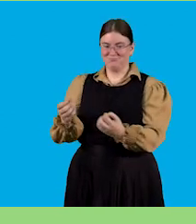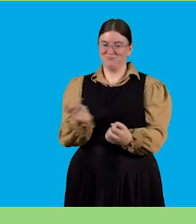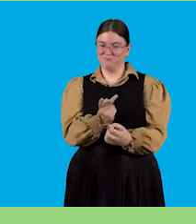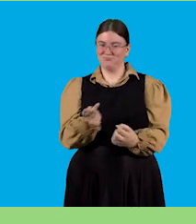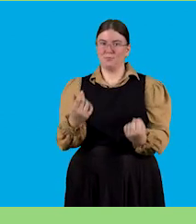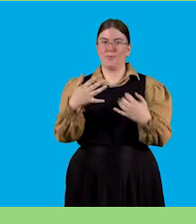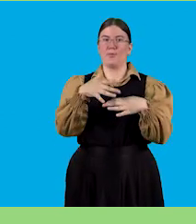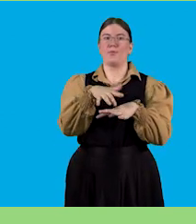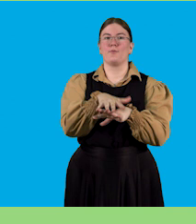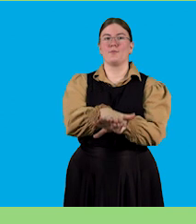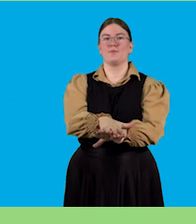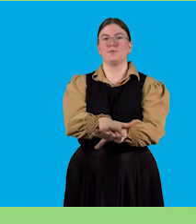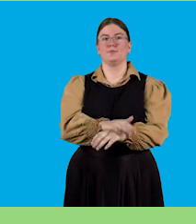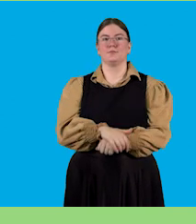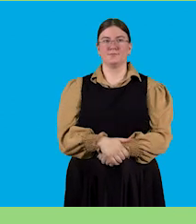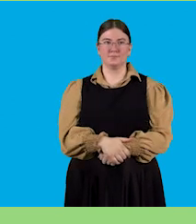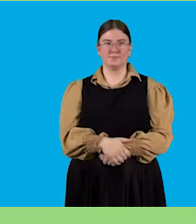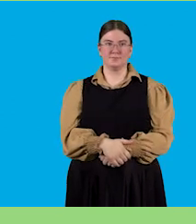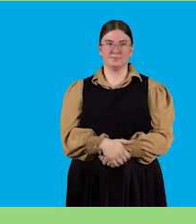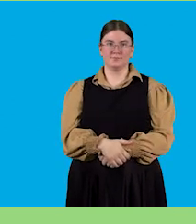the egg cell.